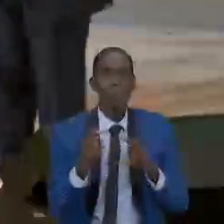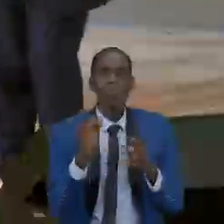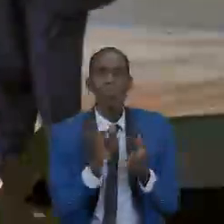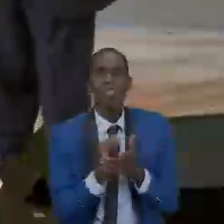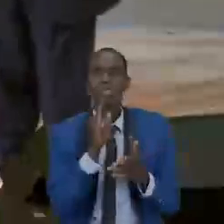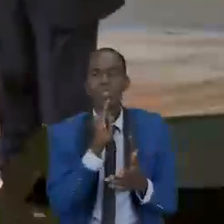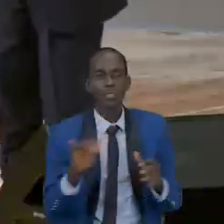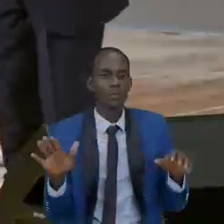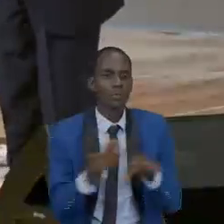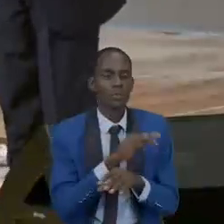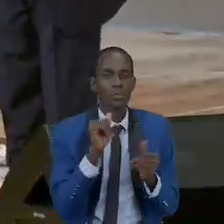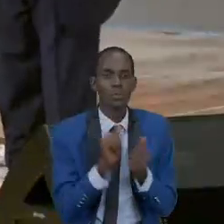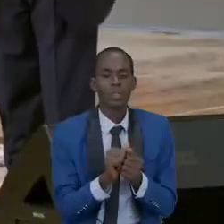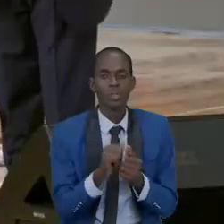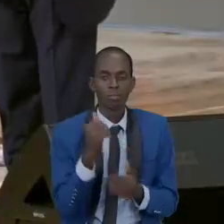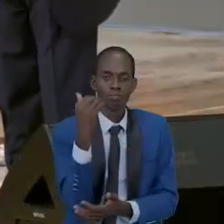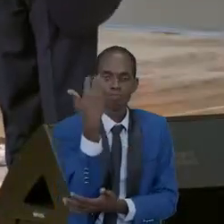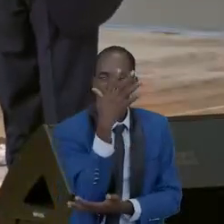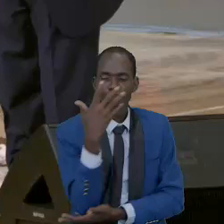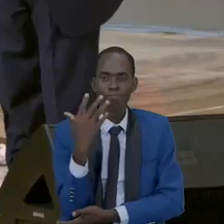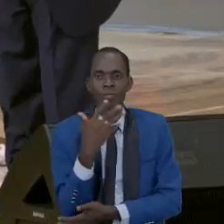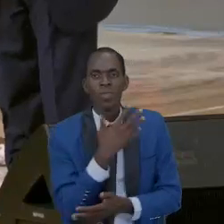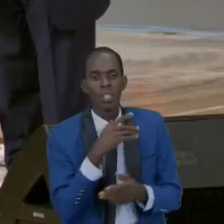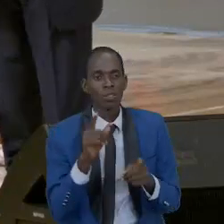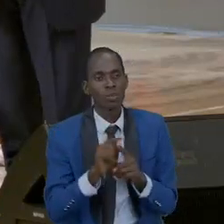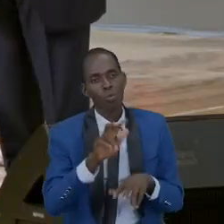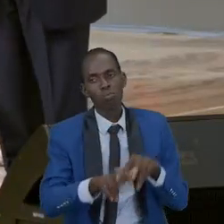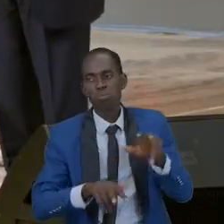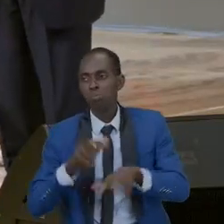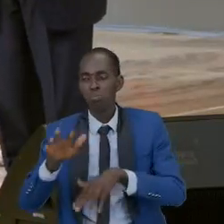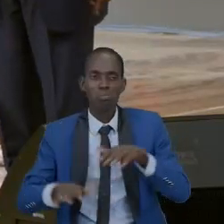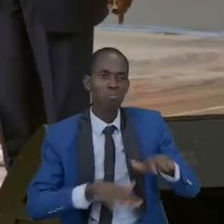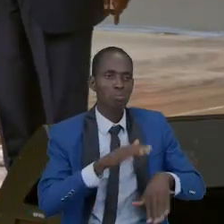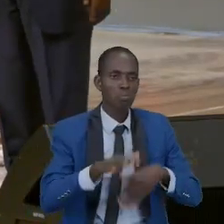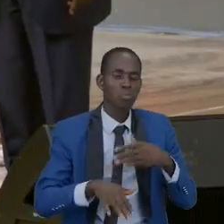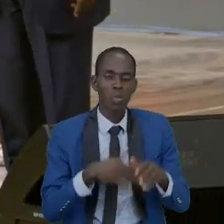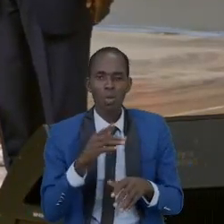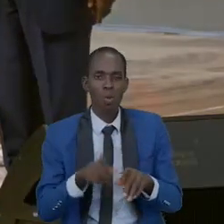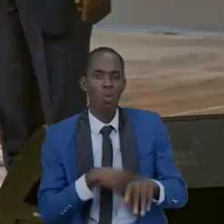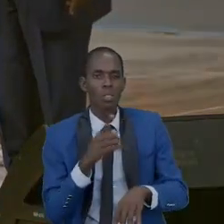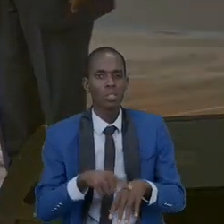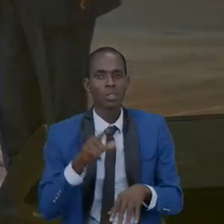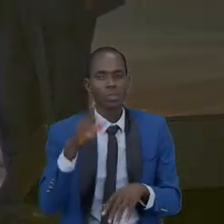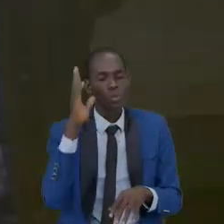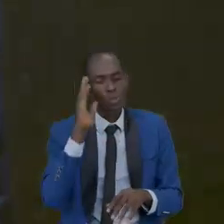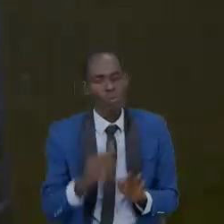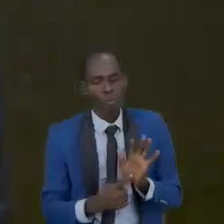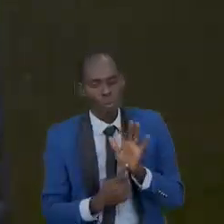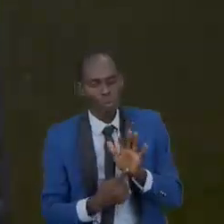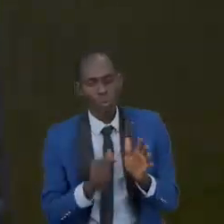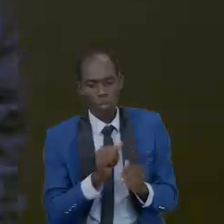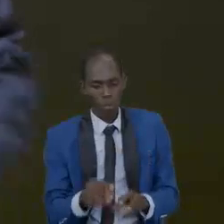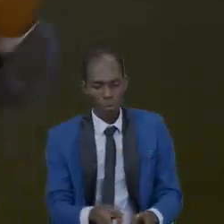field. After you walk there up and down a long time, you'll make a path on that